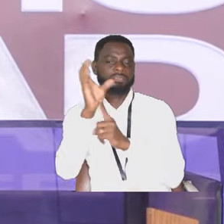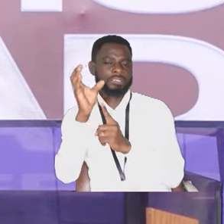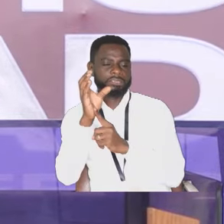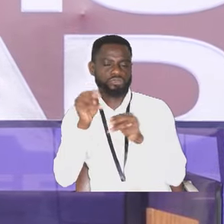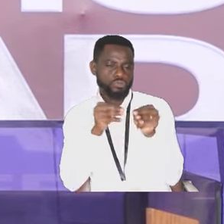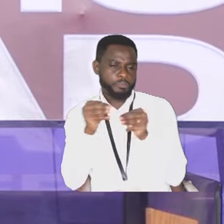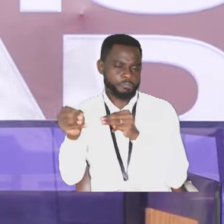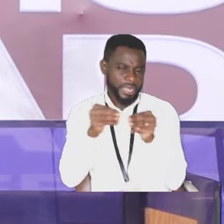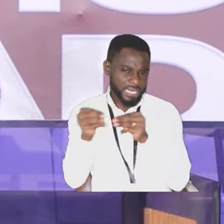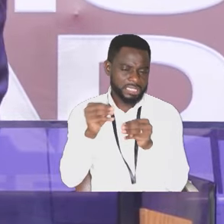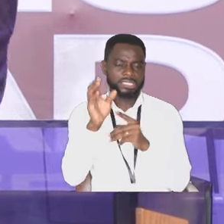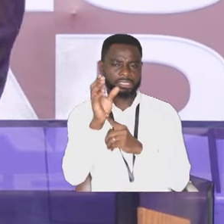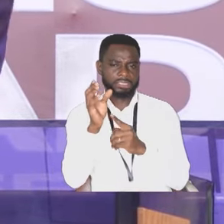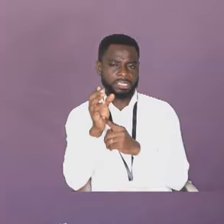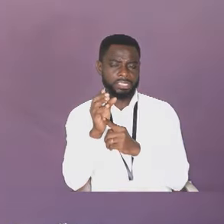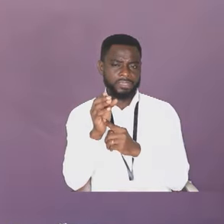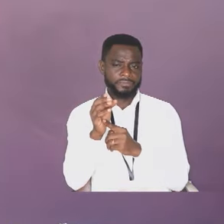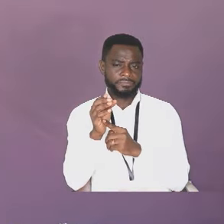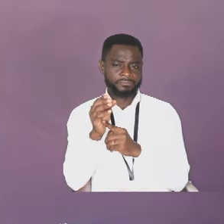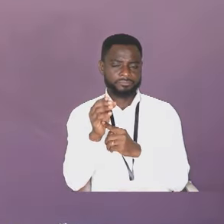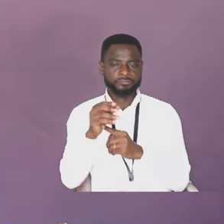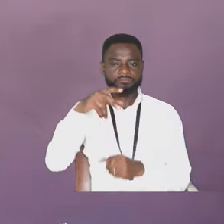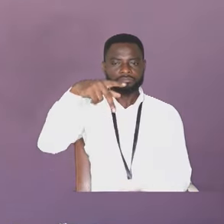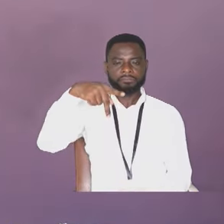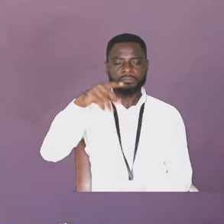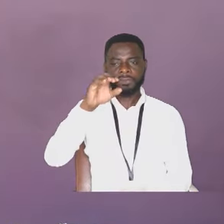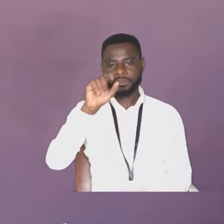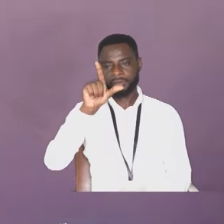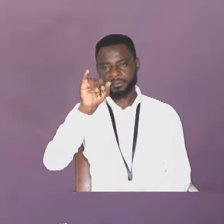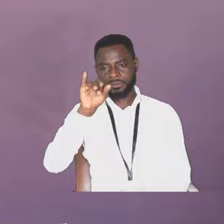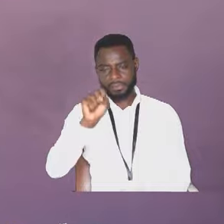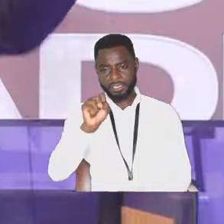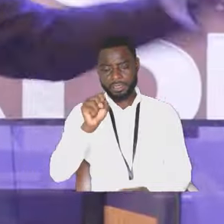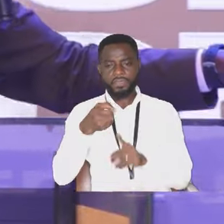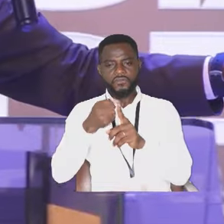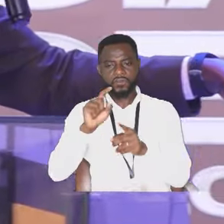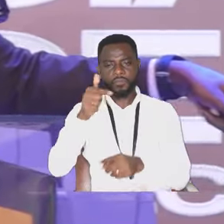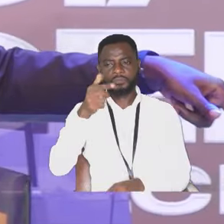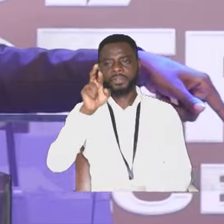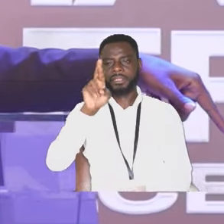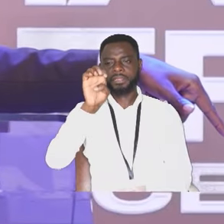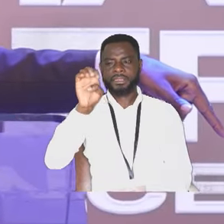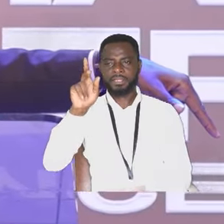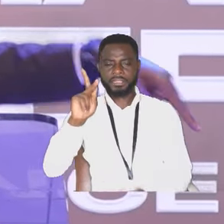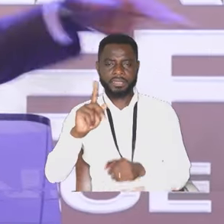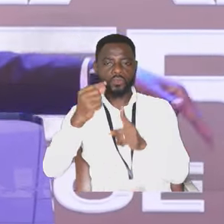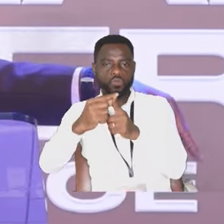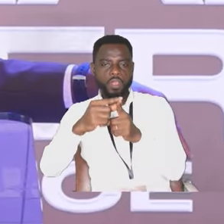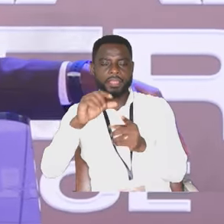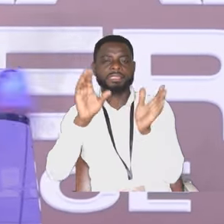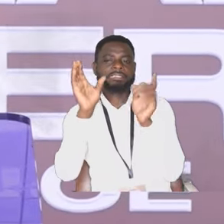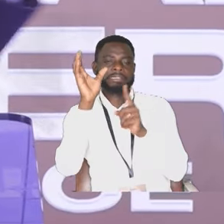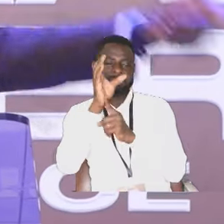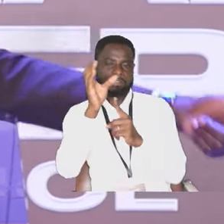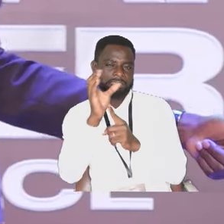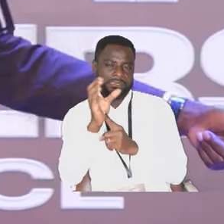the politics, the police that is in it, comes from the Greek word city. The police.